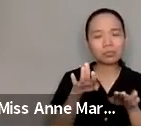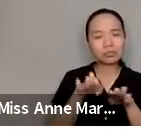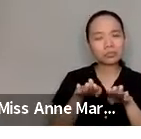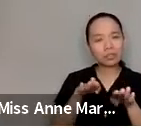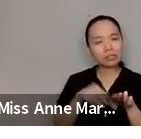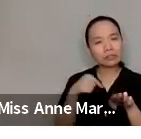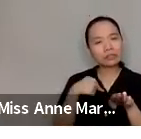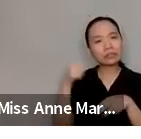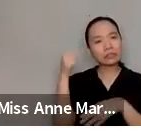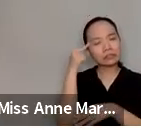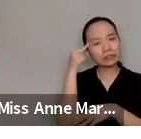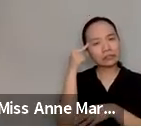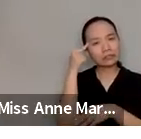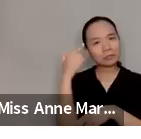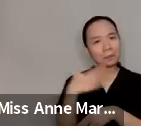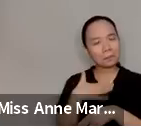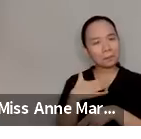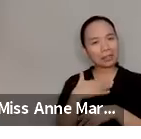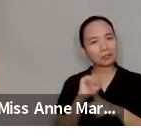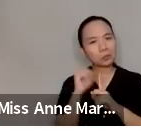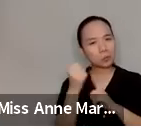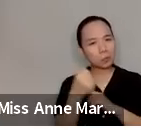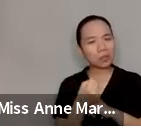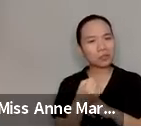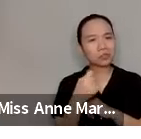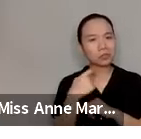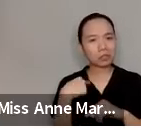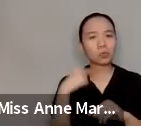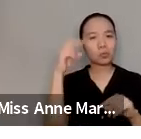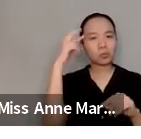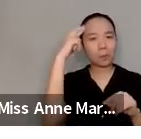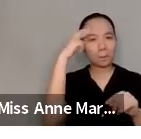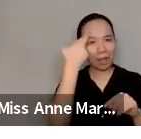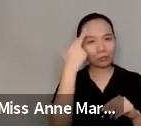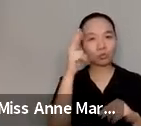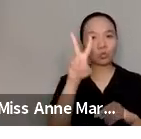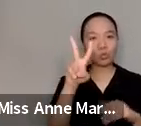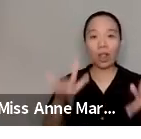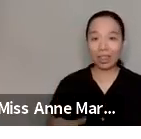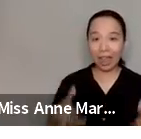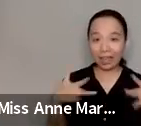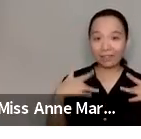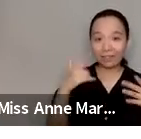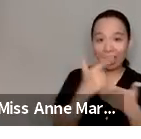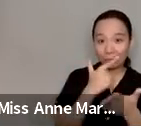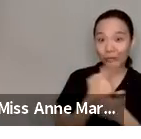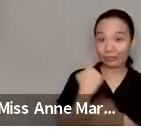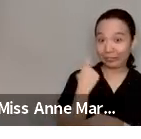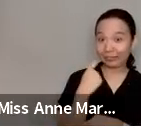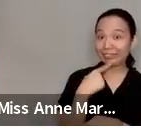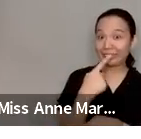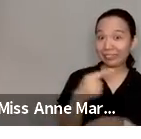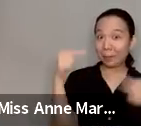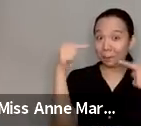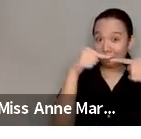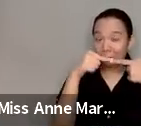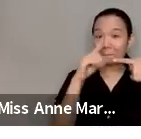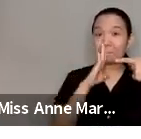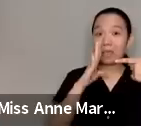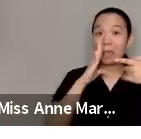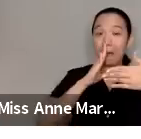my situation. But I am reminded by the 2 life lessons I mentioned earlier. Be